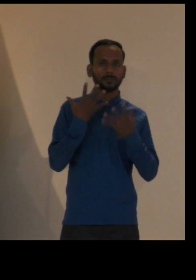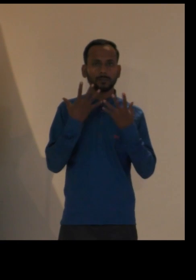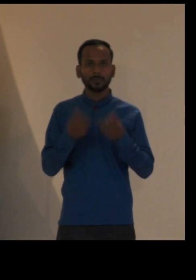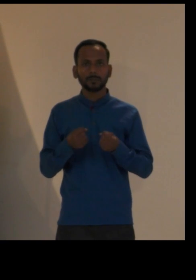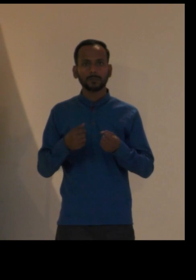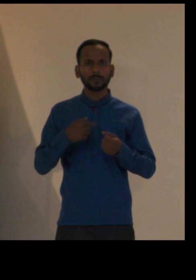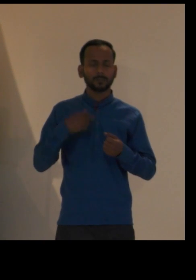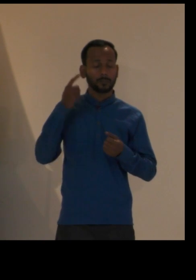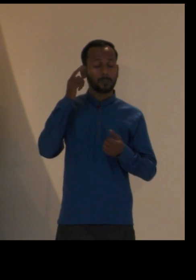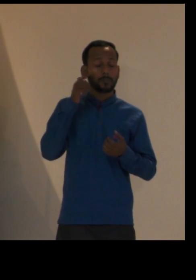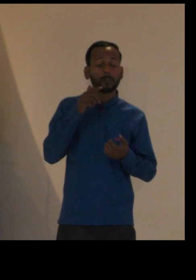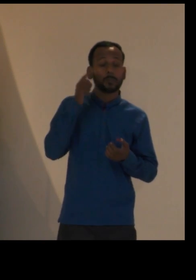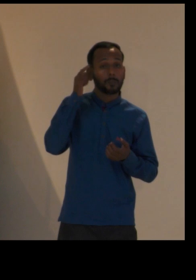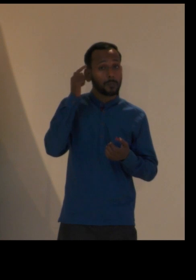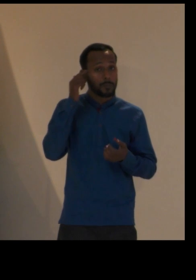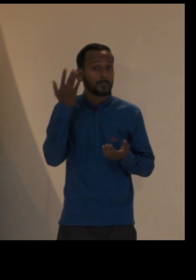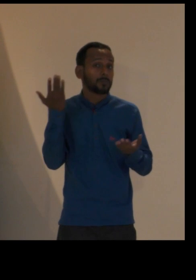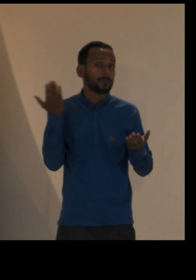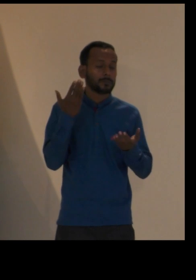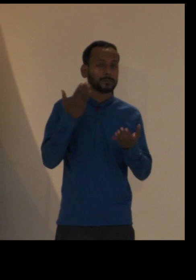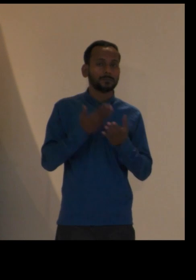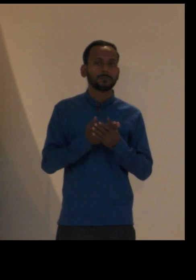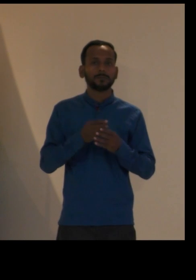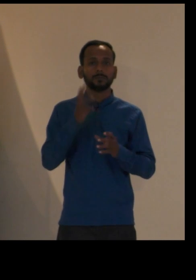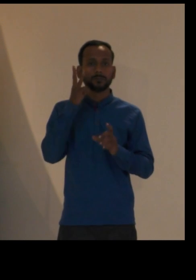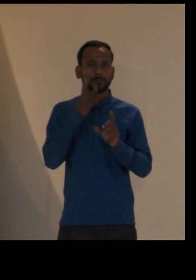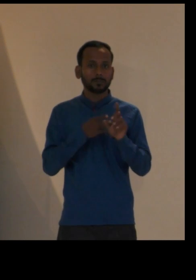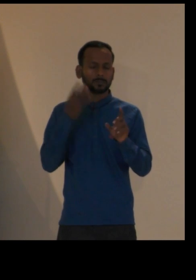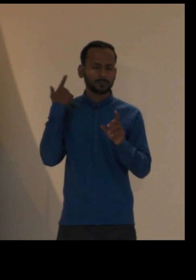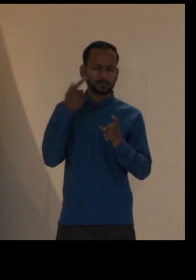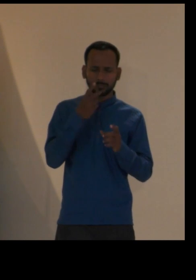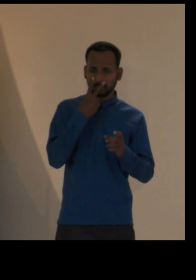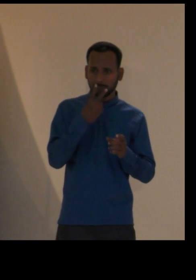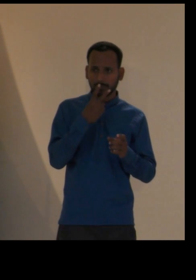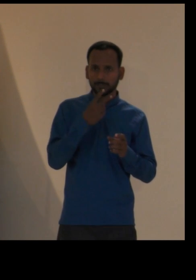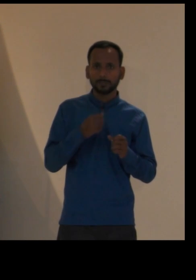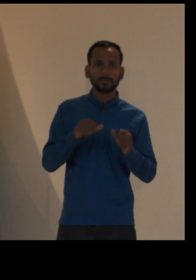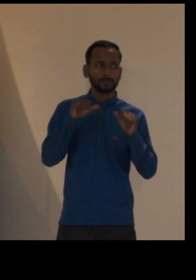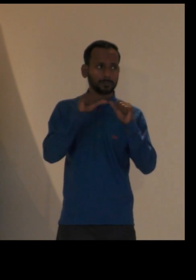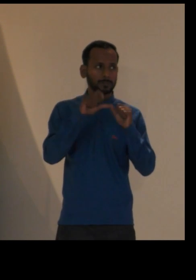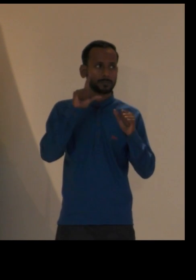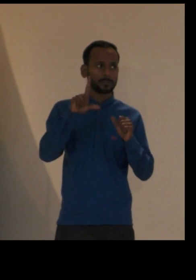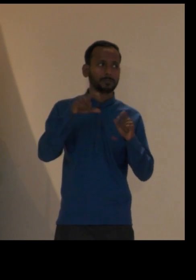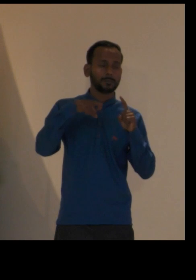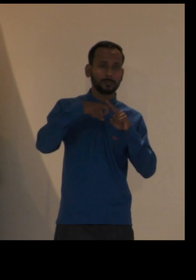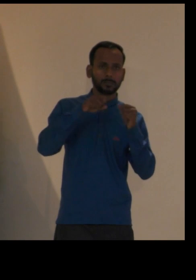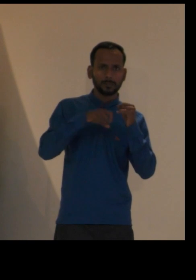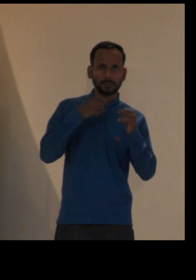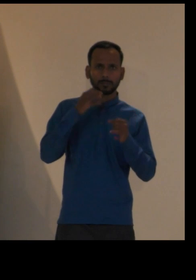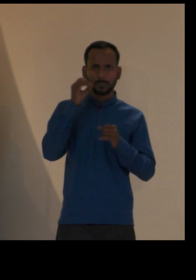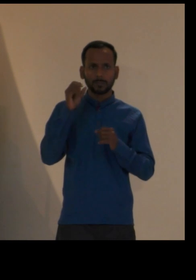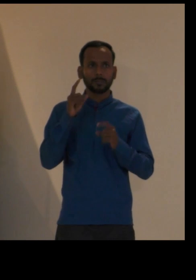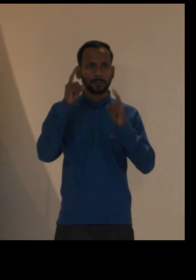believe has become very, very important in the last few years. Because archives, as we have known them, as